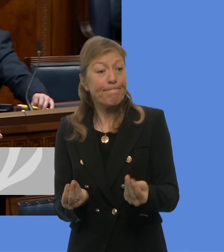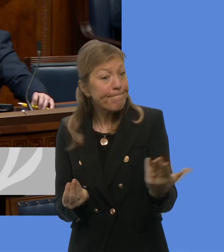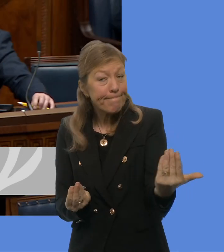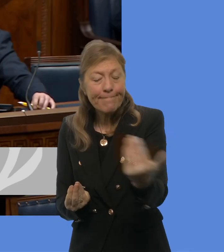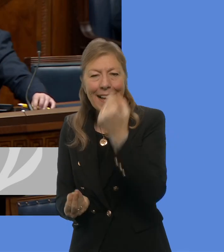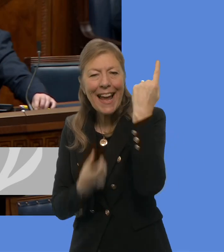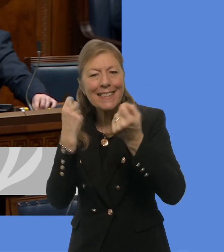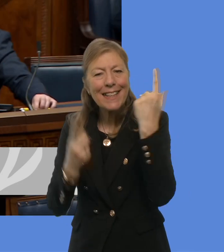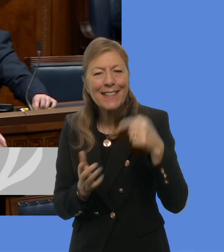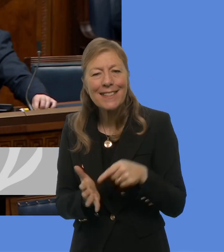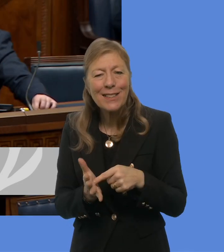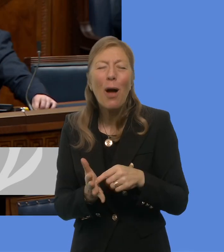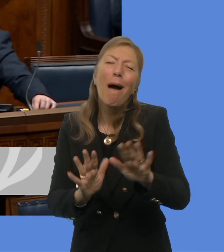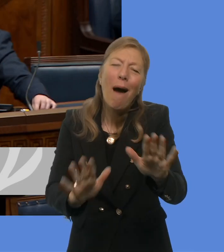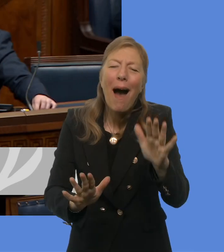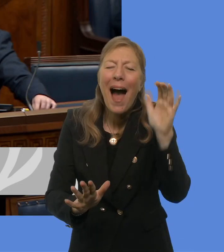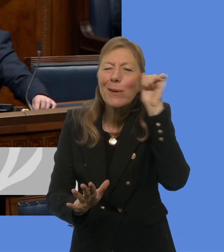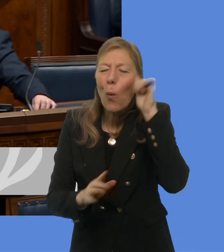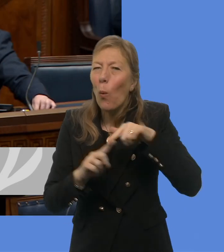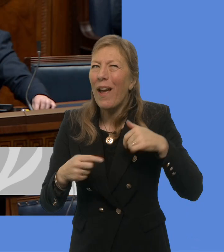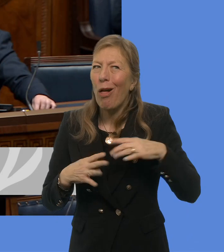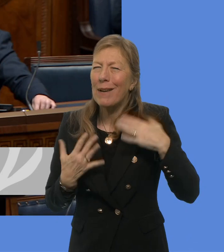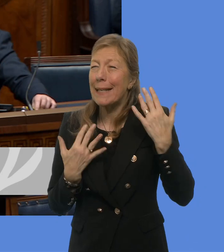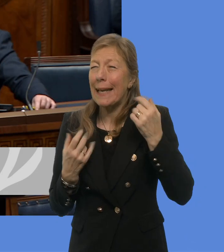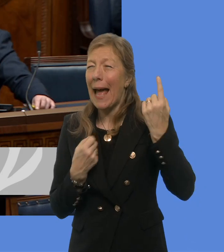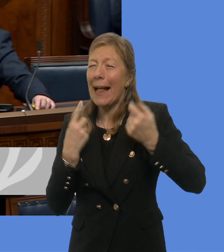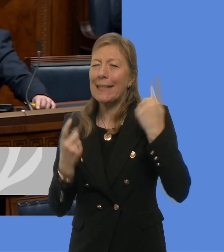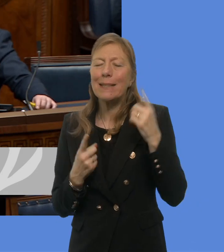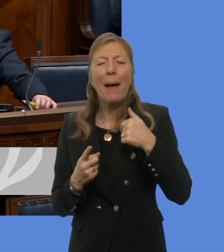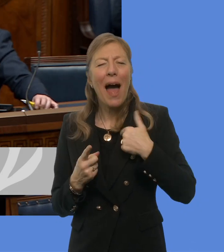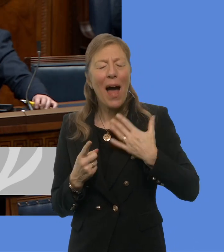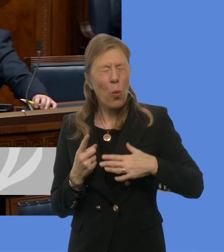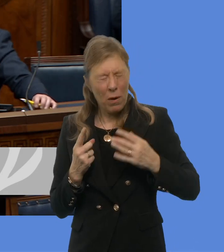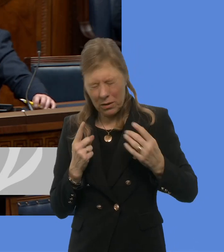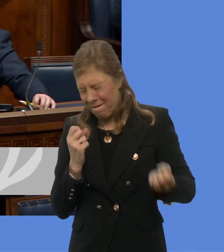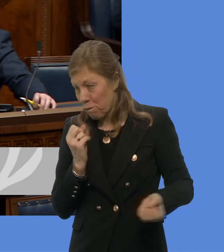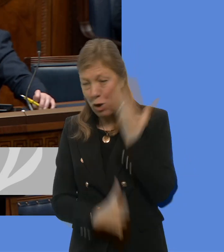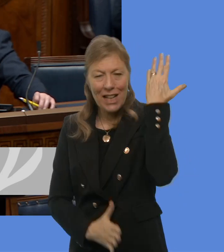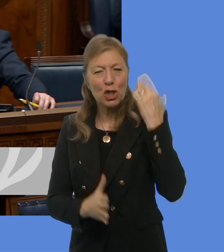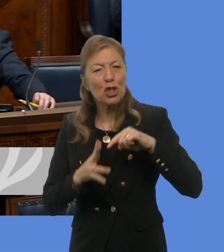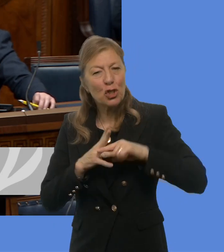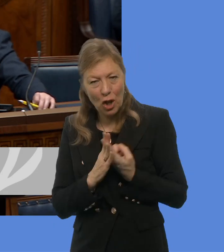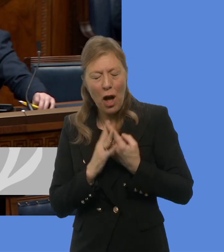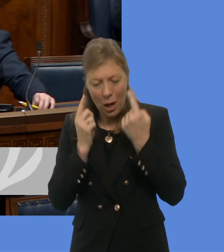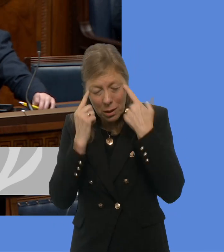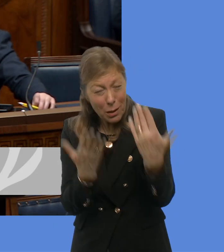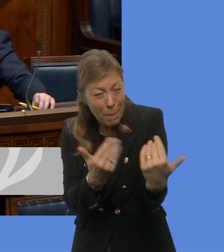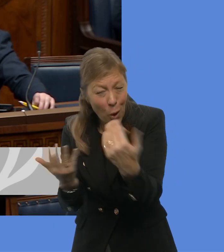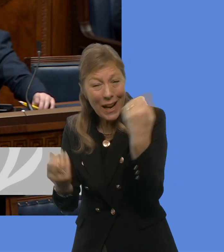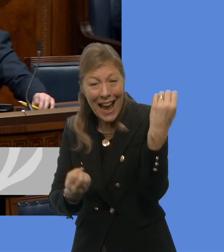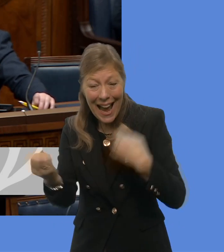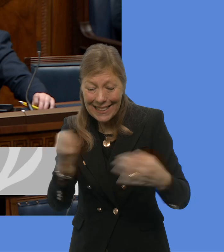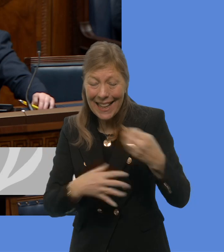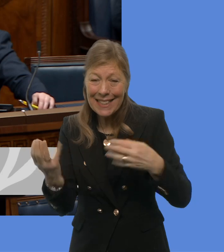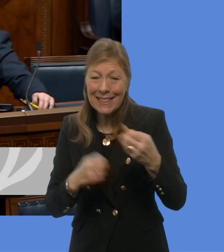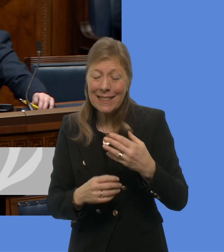lot of the stuff we already know is bound to go in there. But let's try and be imaginative, and above all, let's include everybody right from the